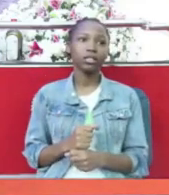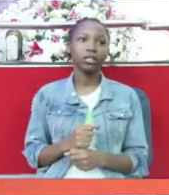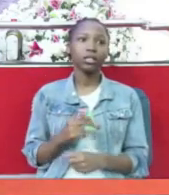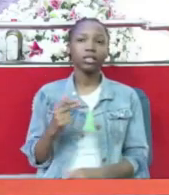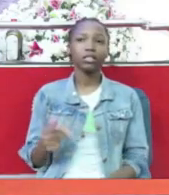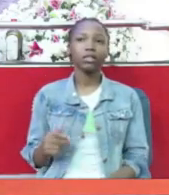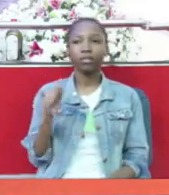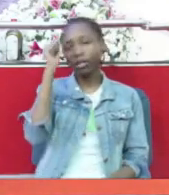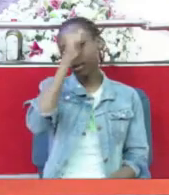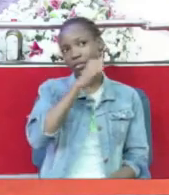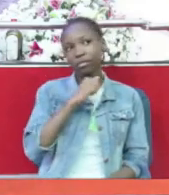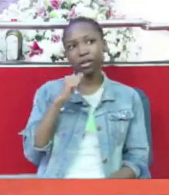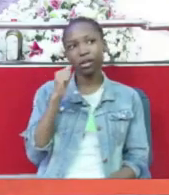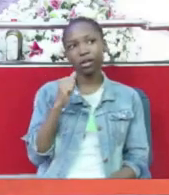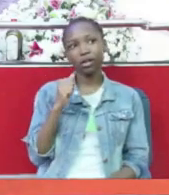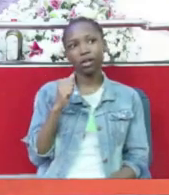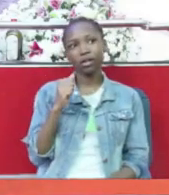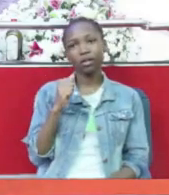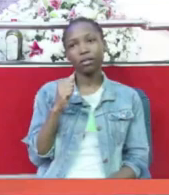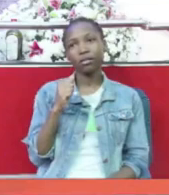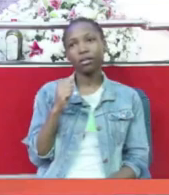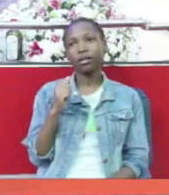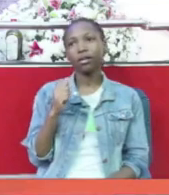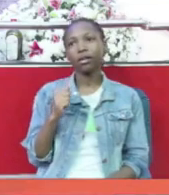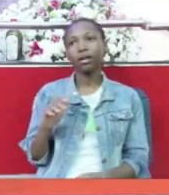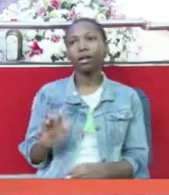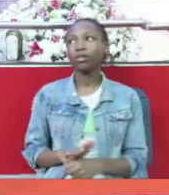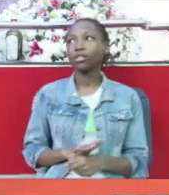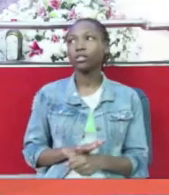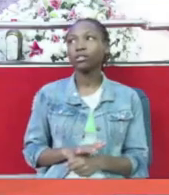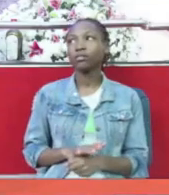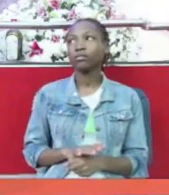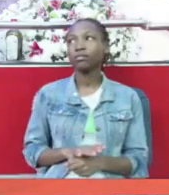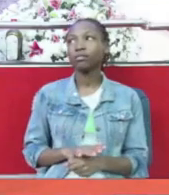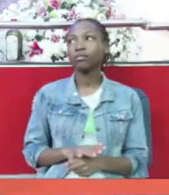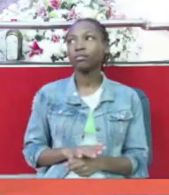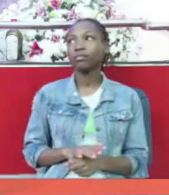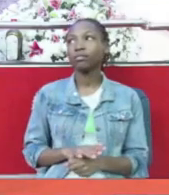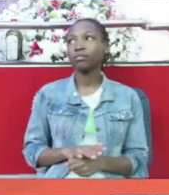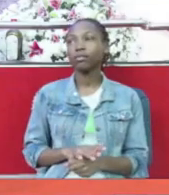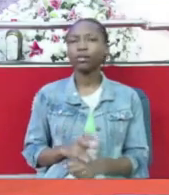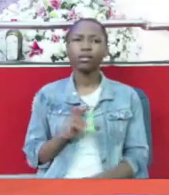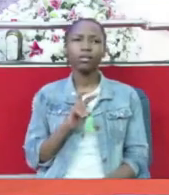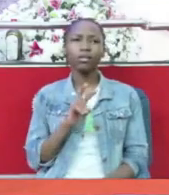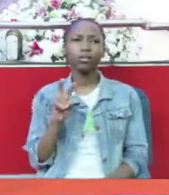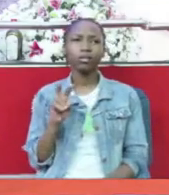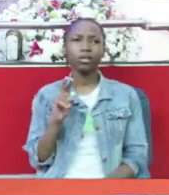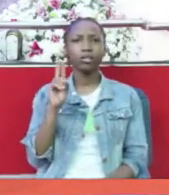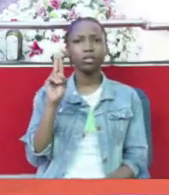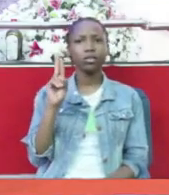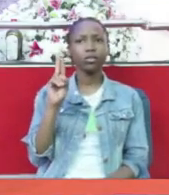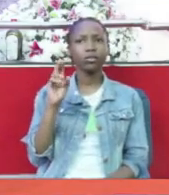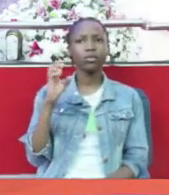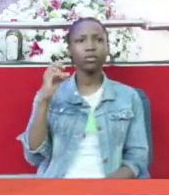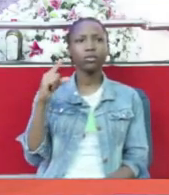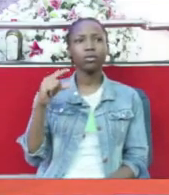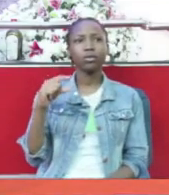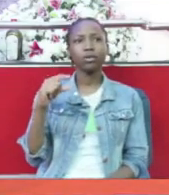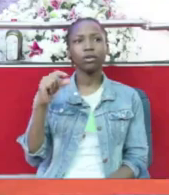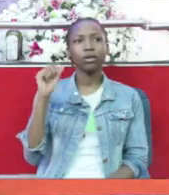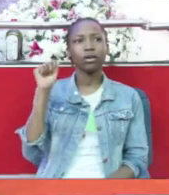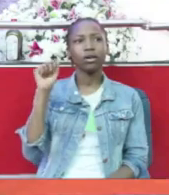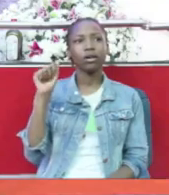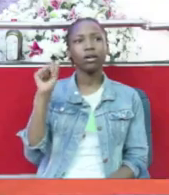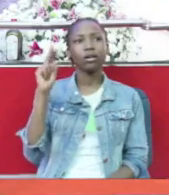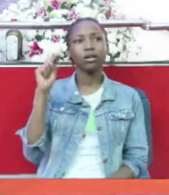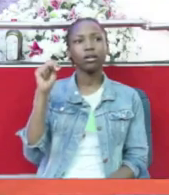education levels. Lakini kiwango cha masomo. Yeah. Look at Uganda, my friend Museveni, I said he's,